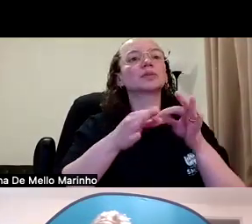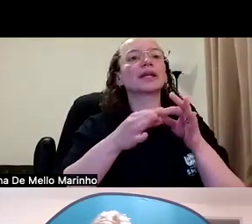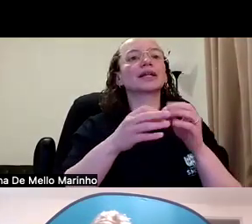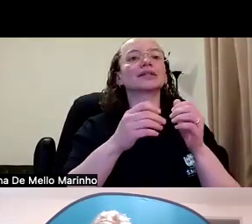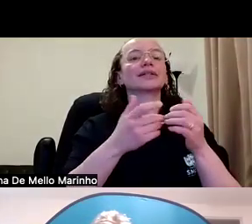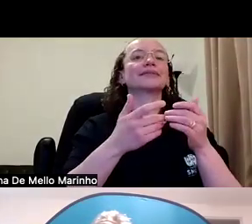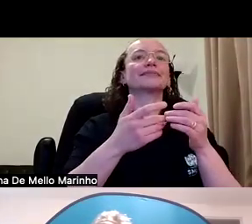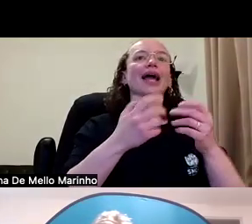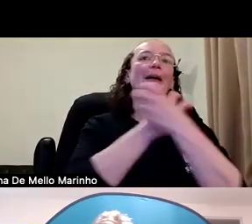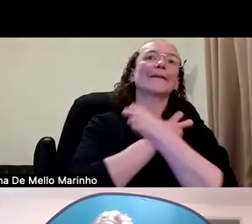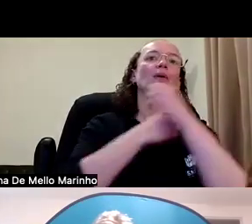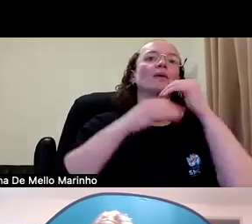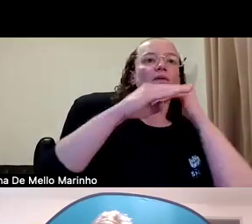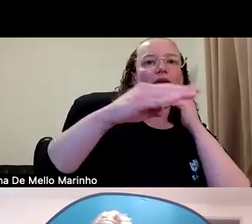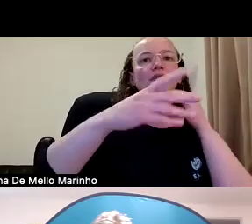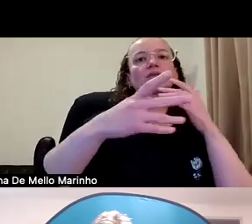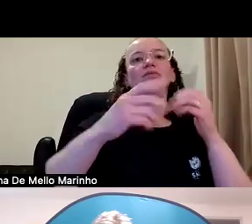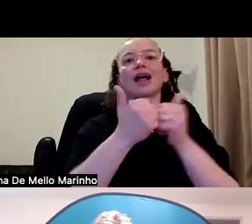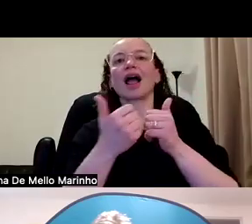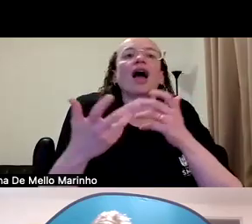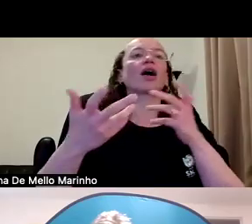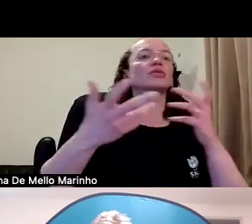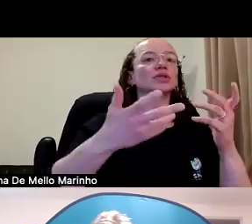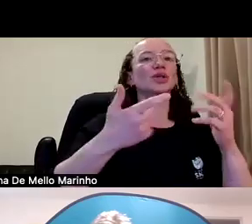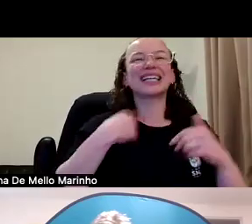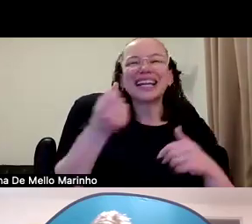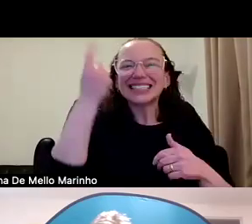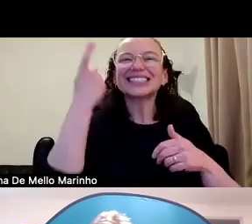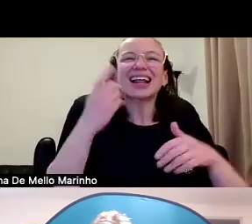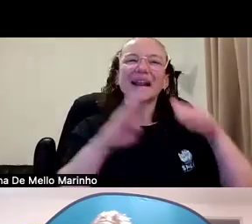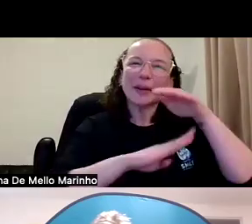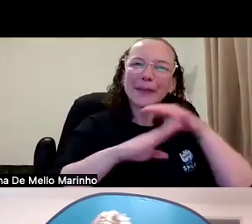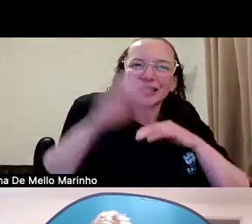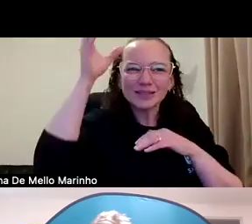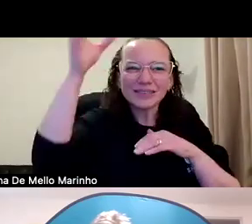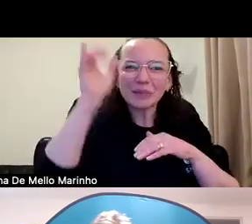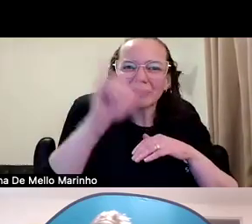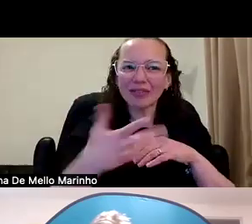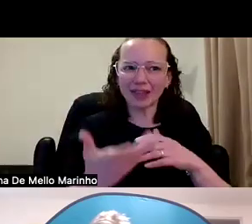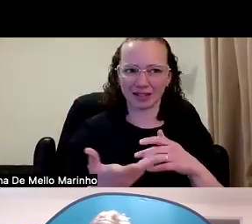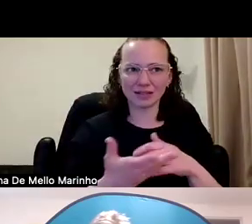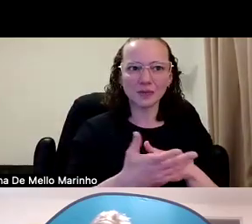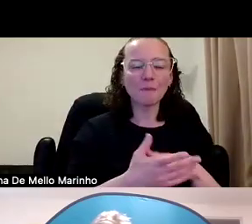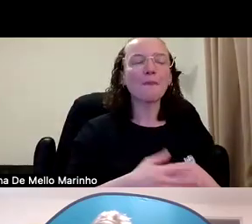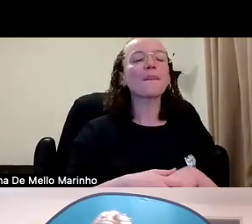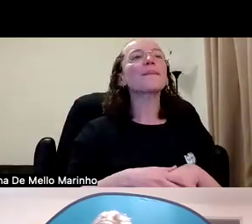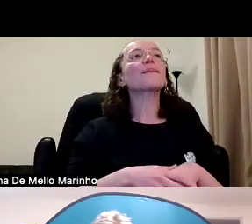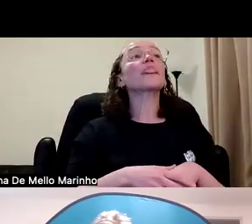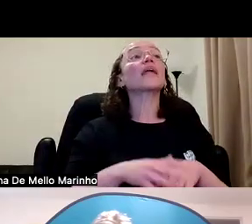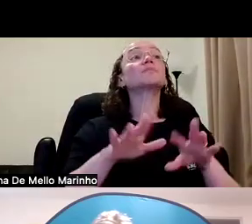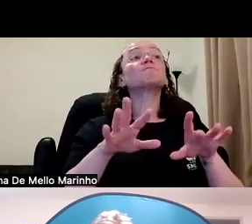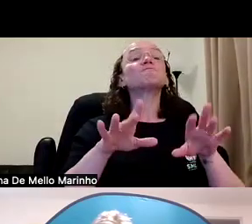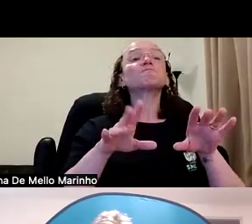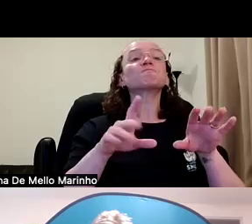So what's important to explain is that bone stability, they need to understand the basic concept of